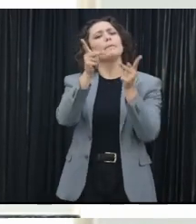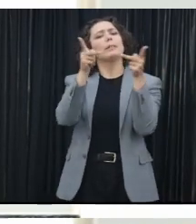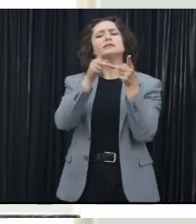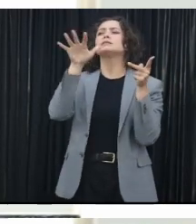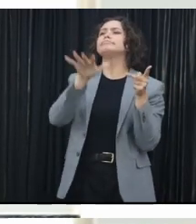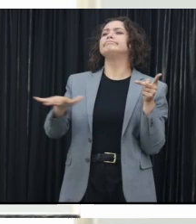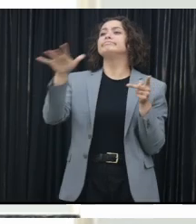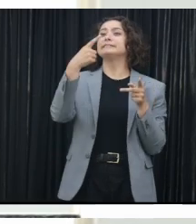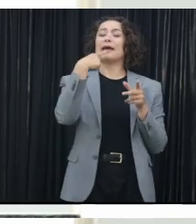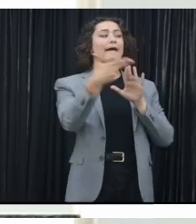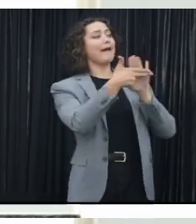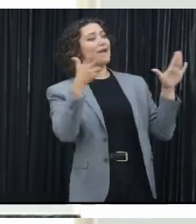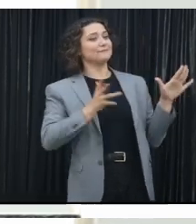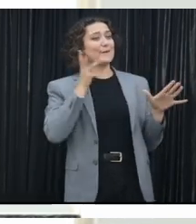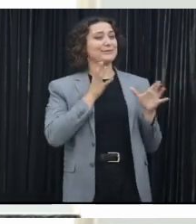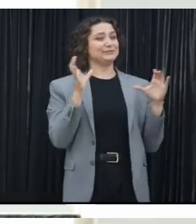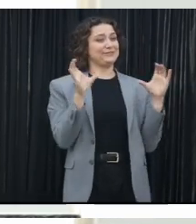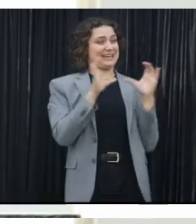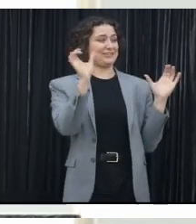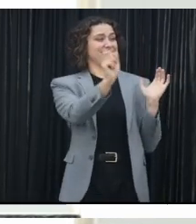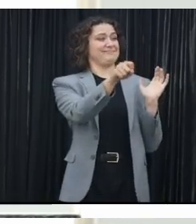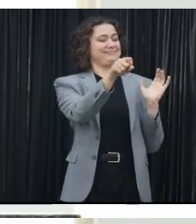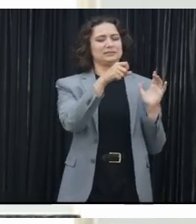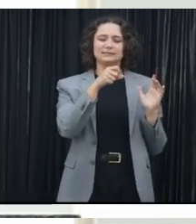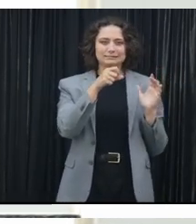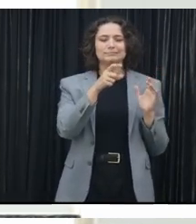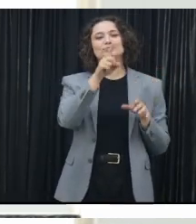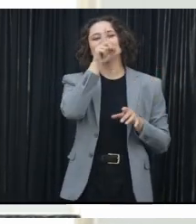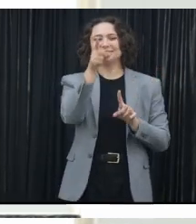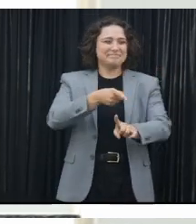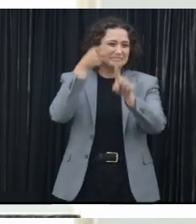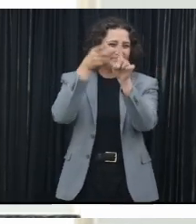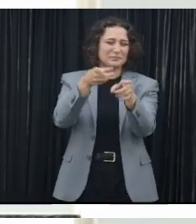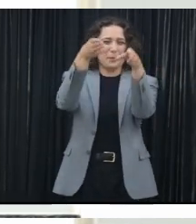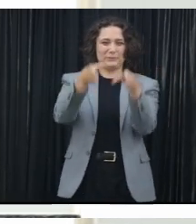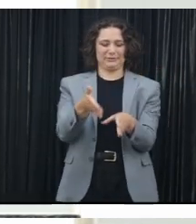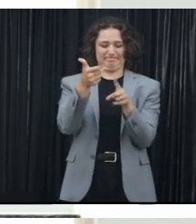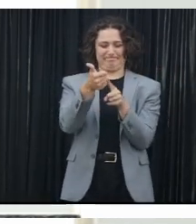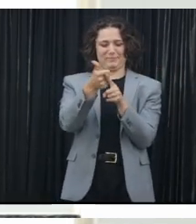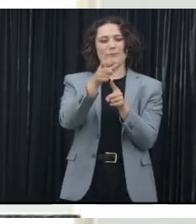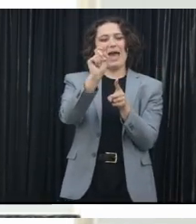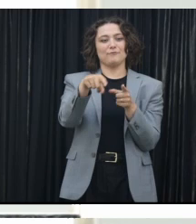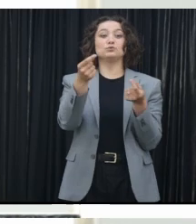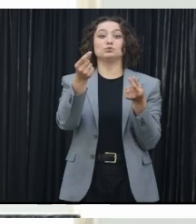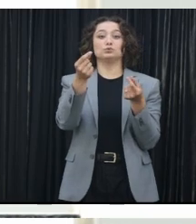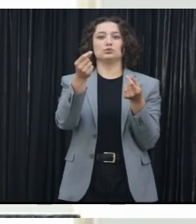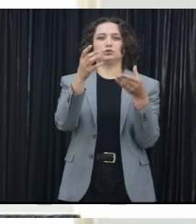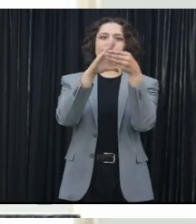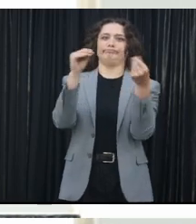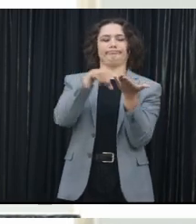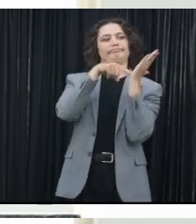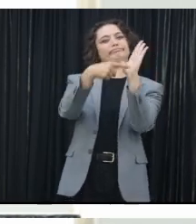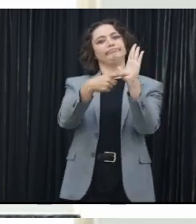claim to be a form of certification. At the end of the day, what the individual has to establish is that their impairment meets